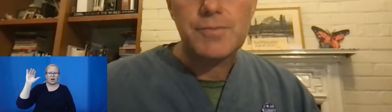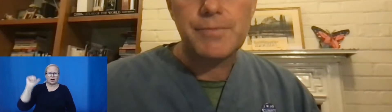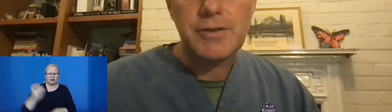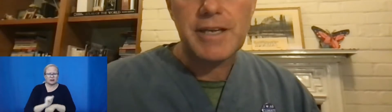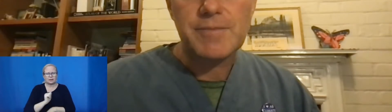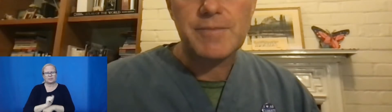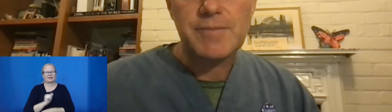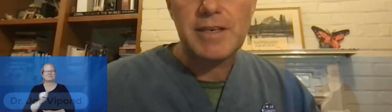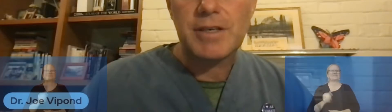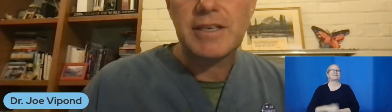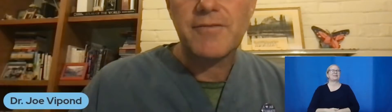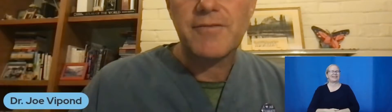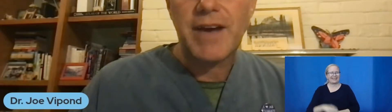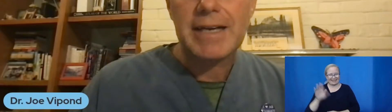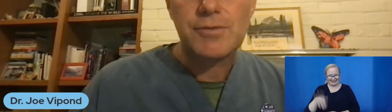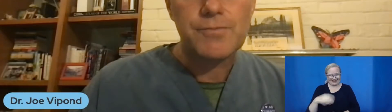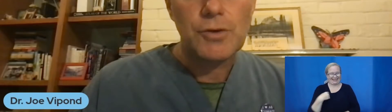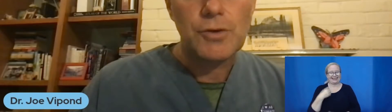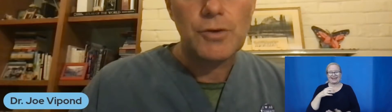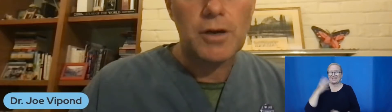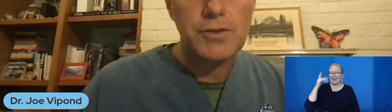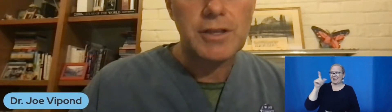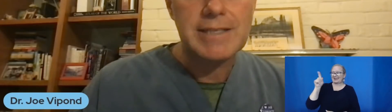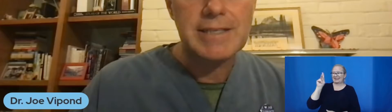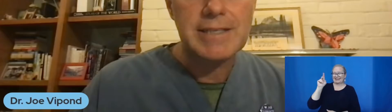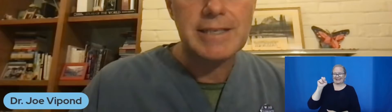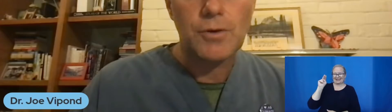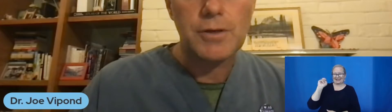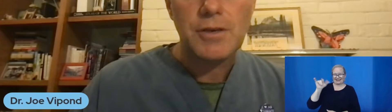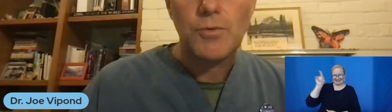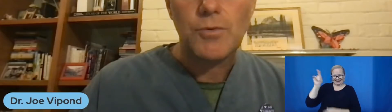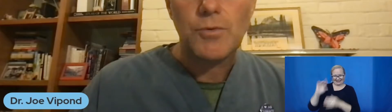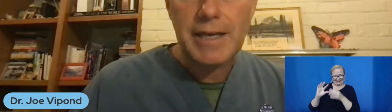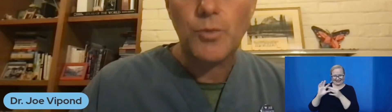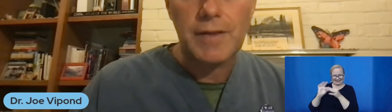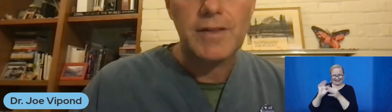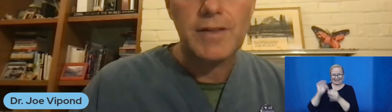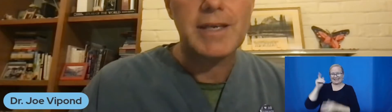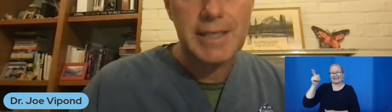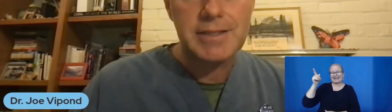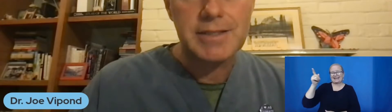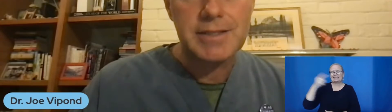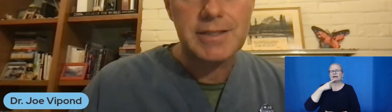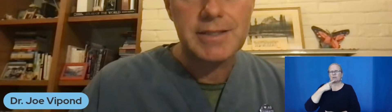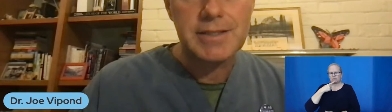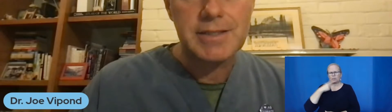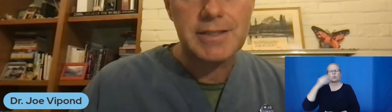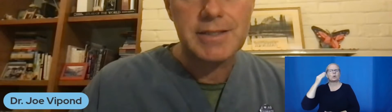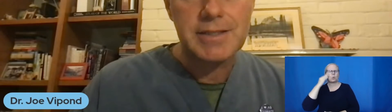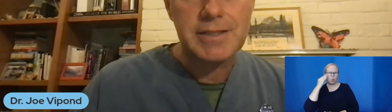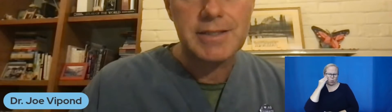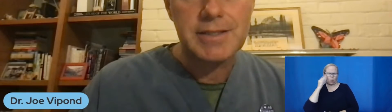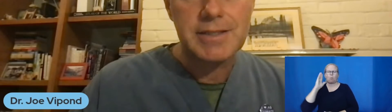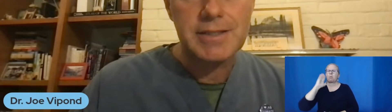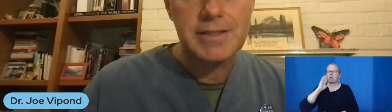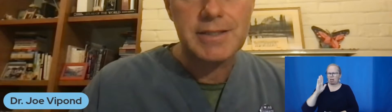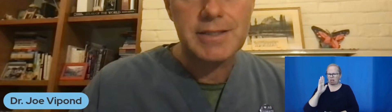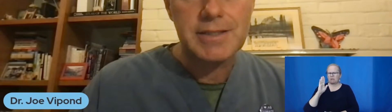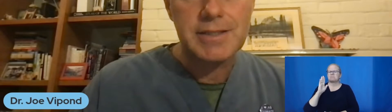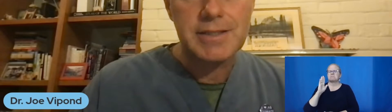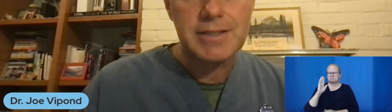primarily being transmitted amongst the unvaxxed who are socializing indoors. Well, guess what? The kids are unvaxxed, and they